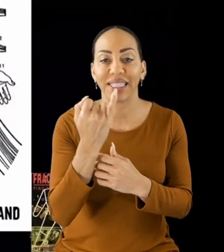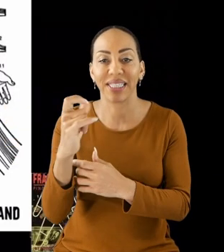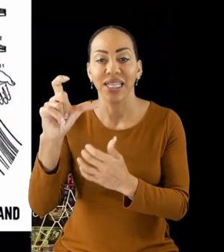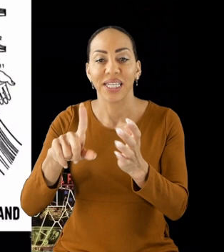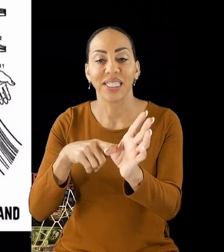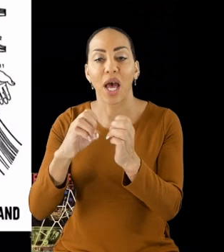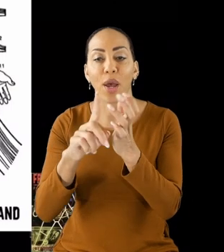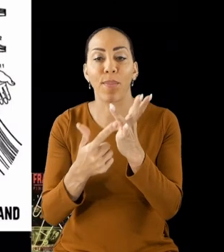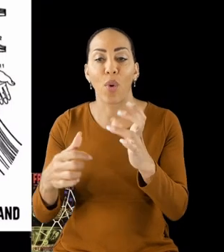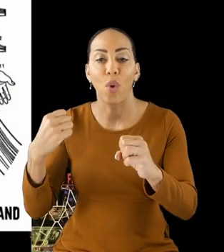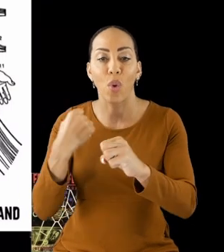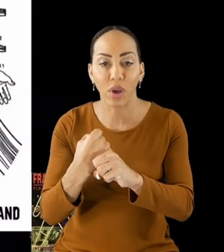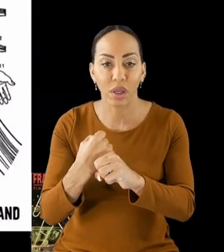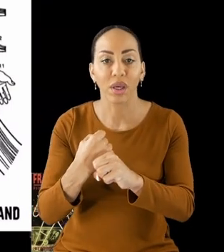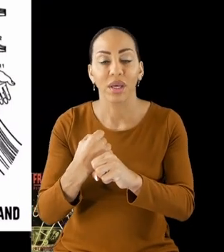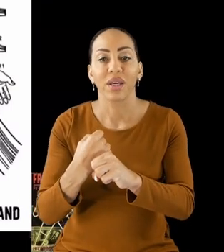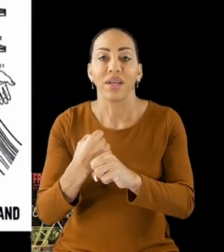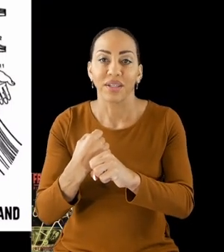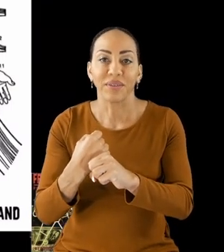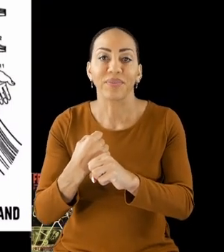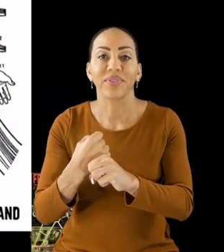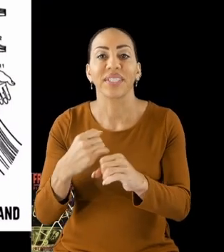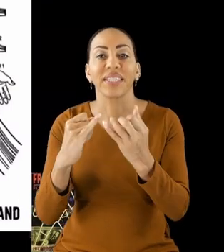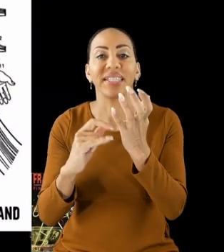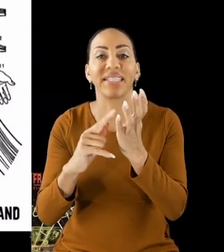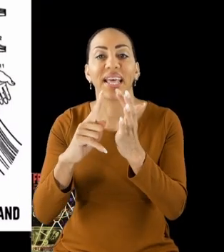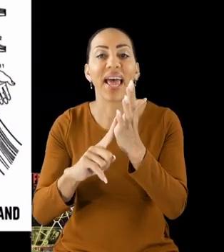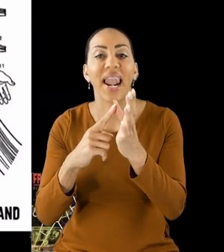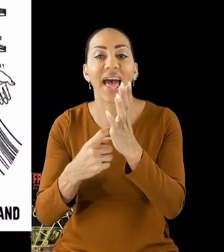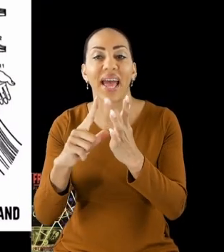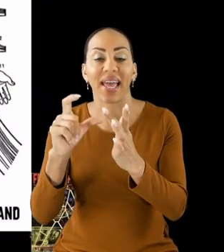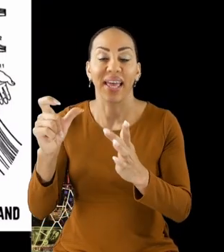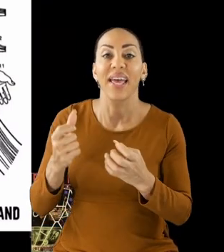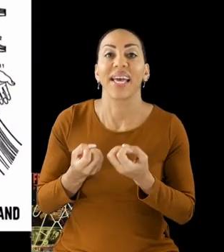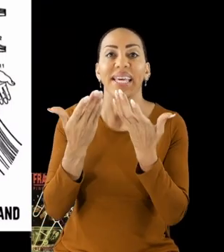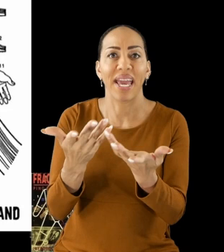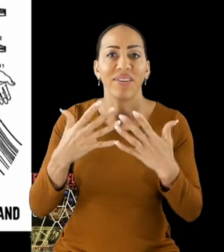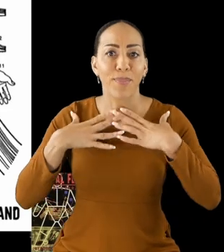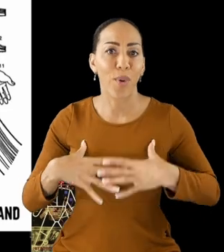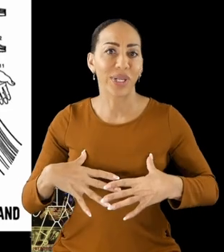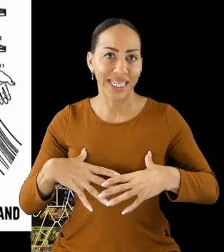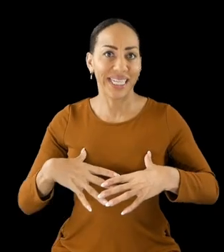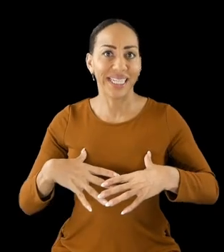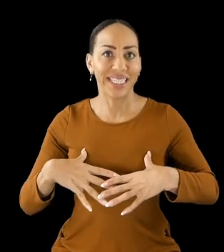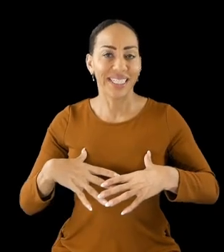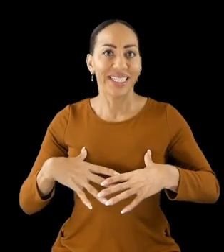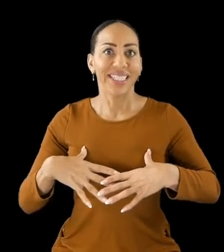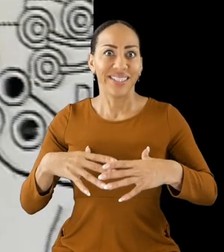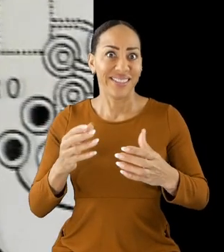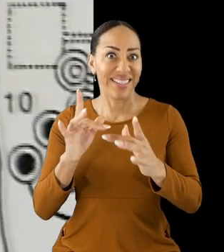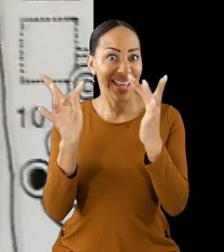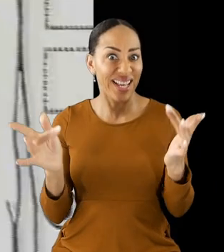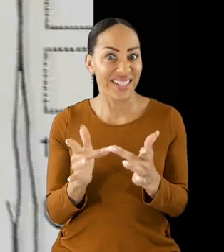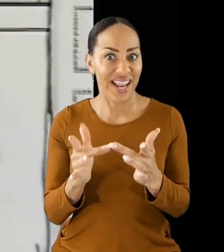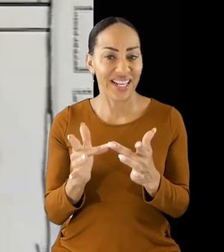1966, cyborg performance artist Stellark both metaphorically and physically gave his body to the internet. In